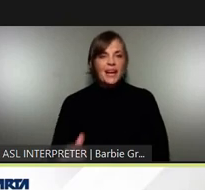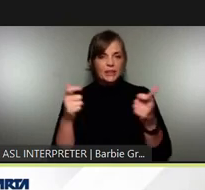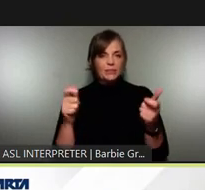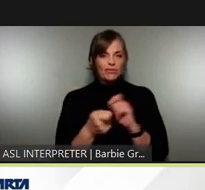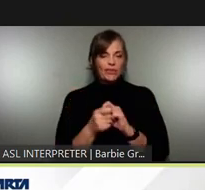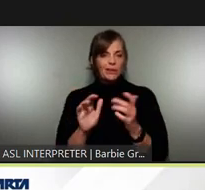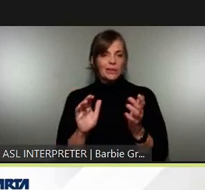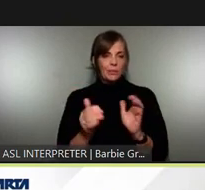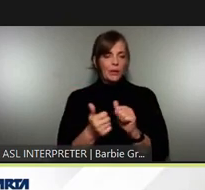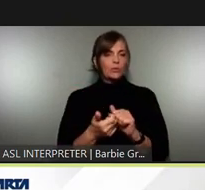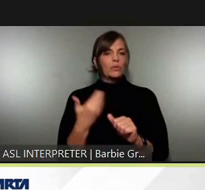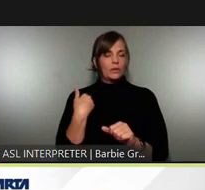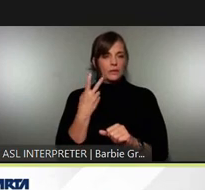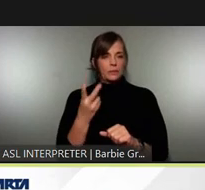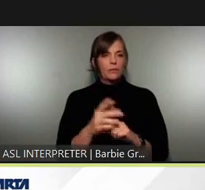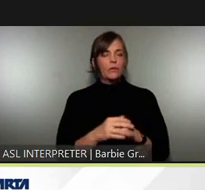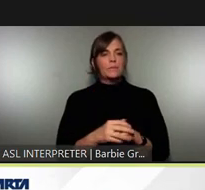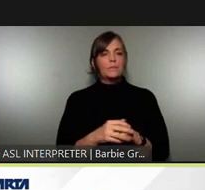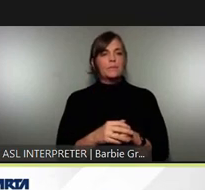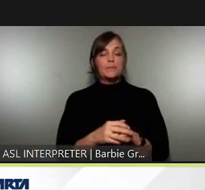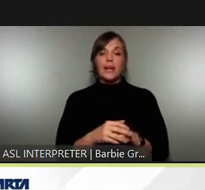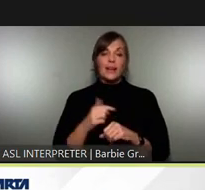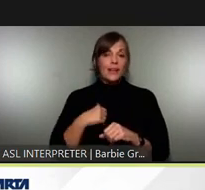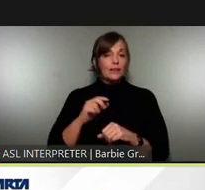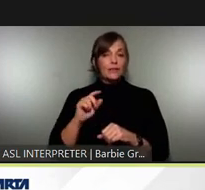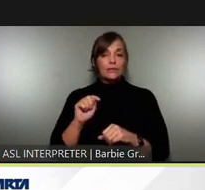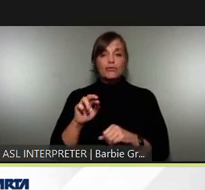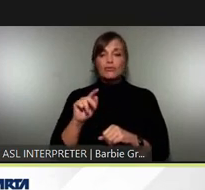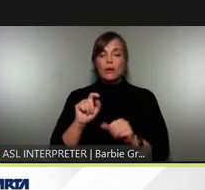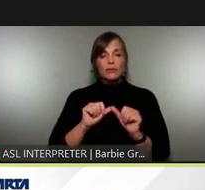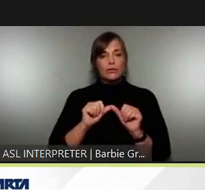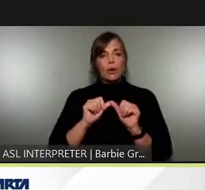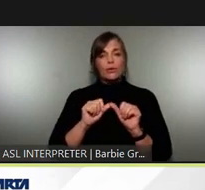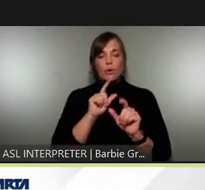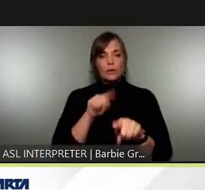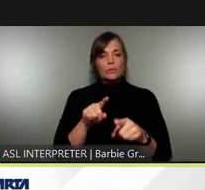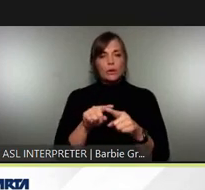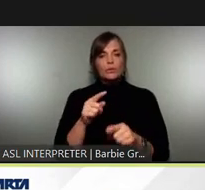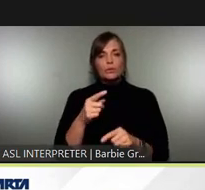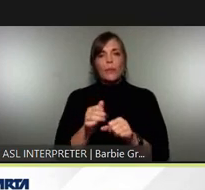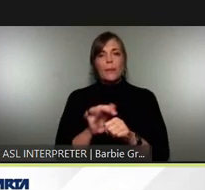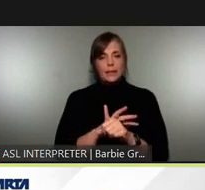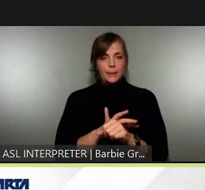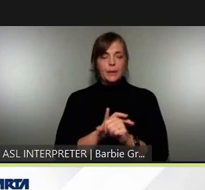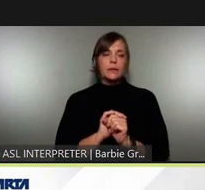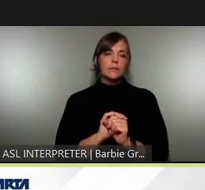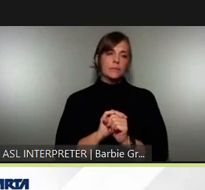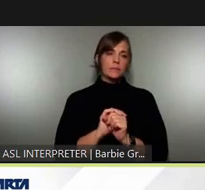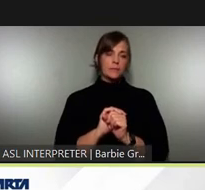to see represents TARTA's ongoing response to the pandemic. And, you